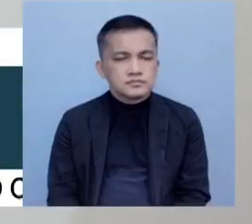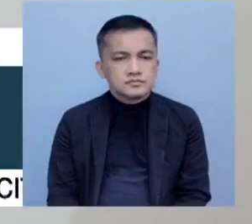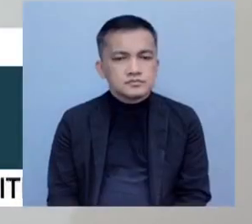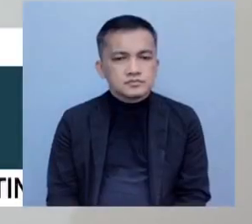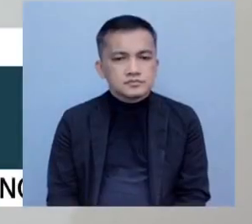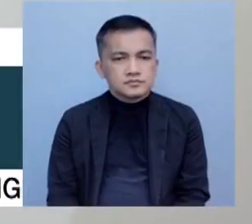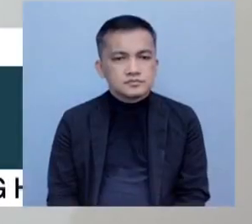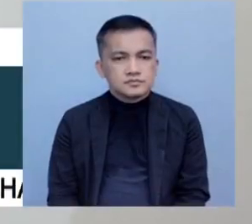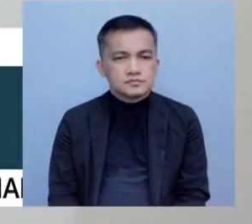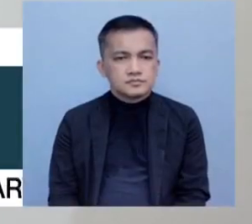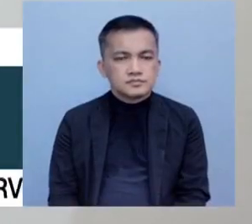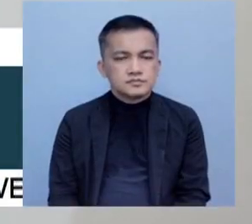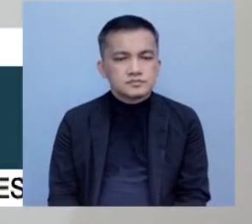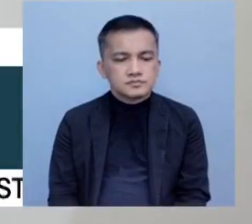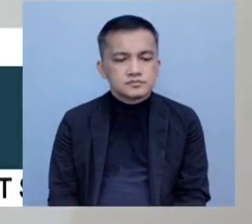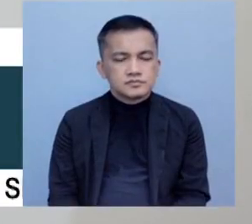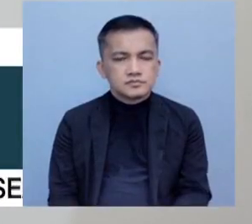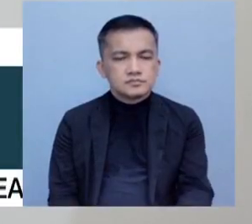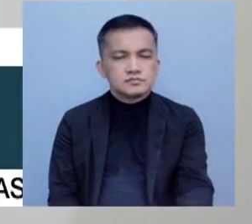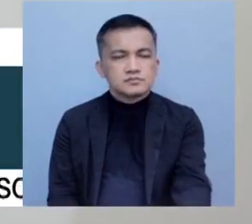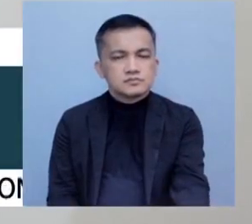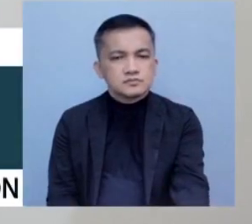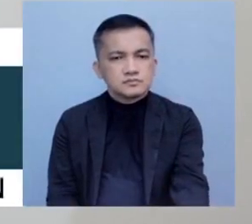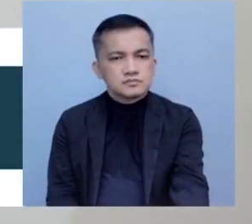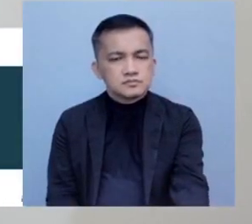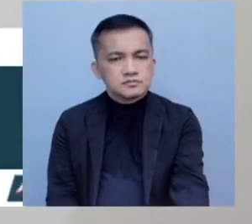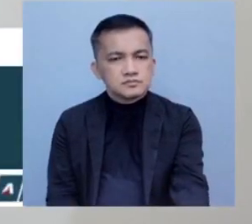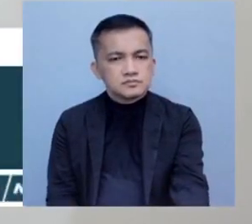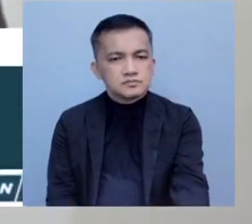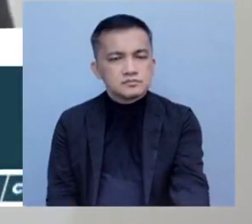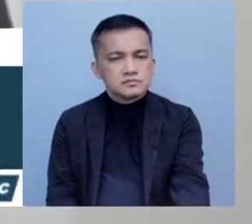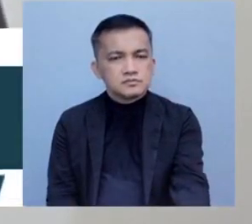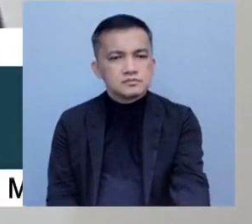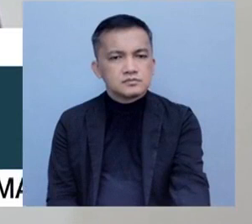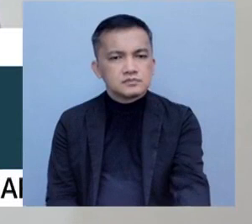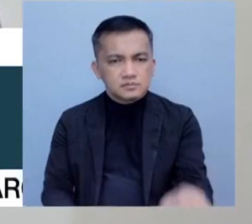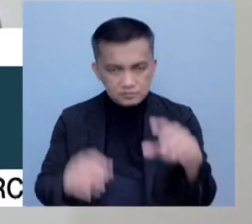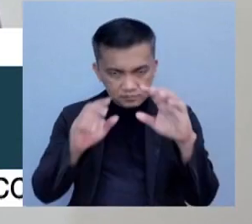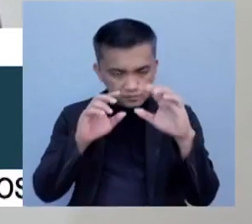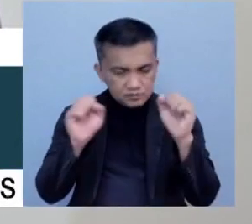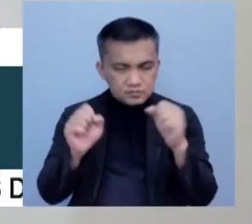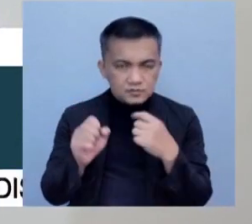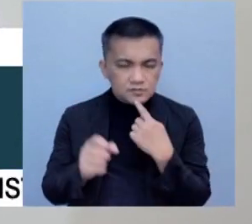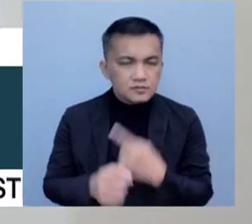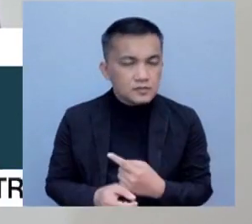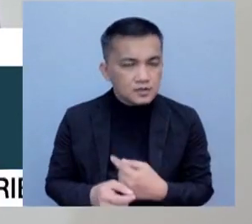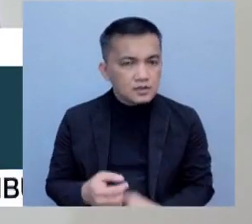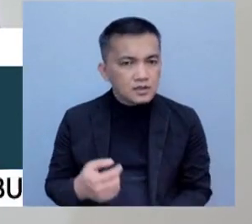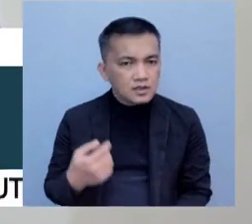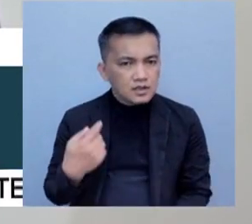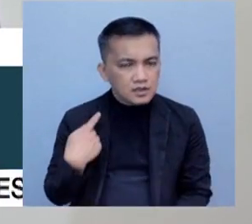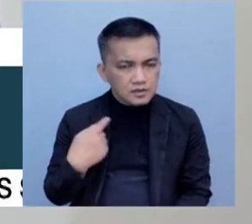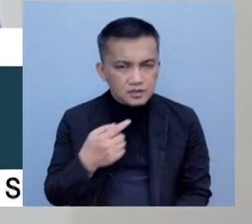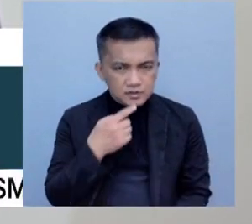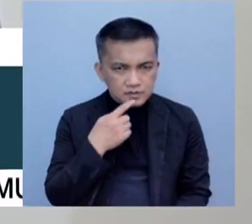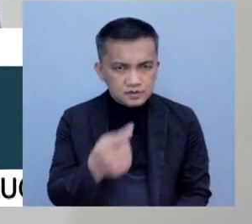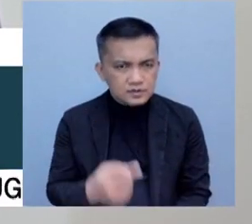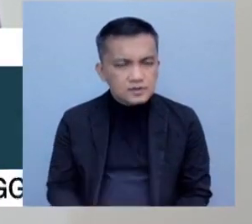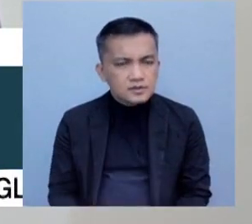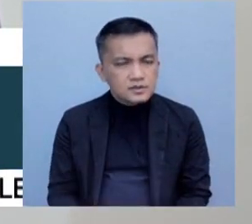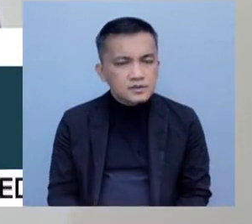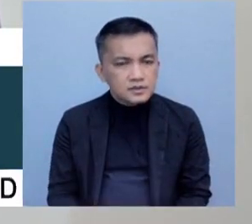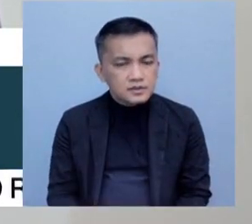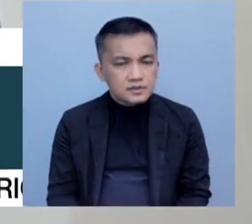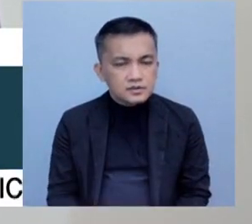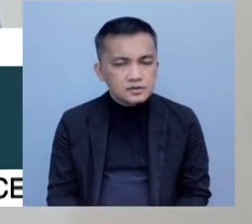With respect to the confidential funds, we are all for the confidential funds, and we are all for peace, no, and